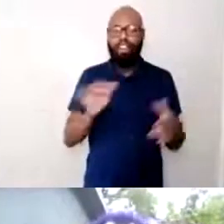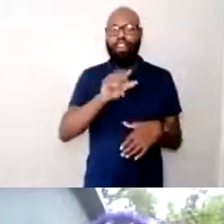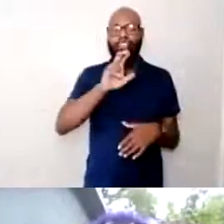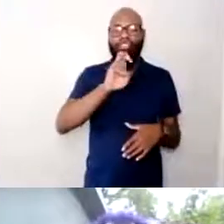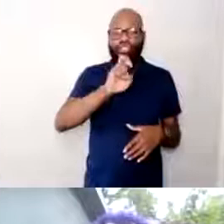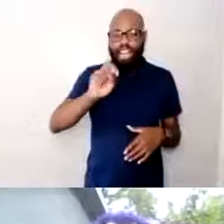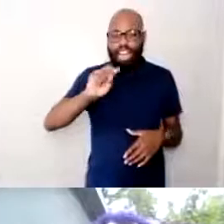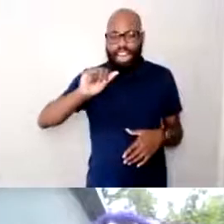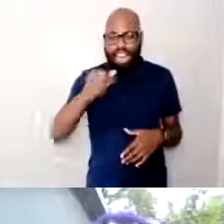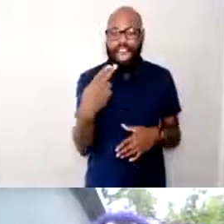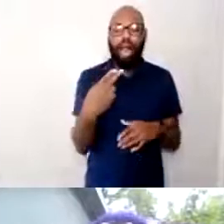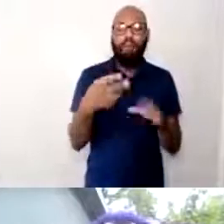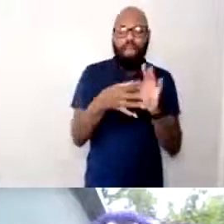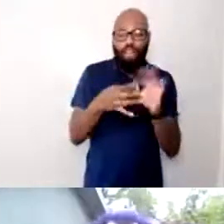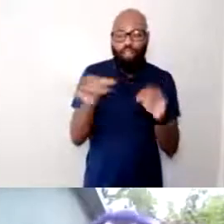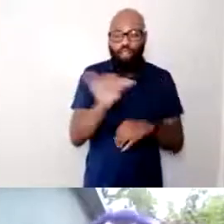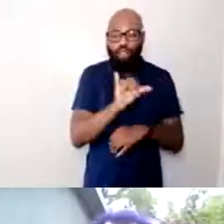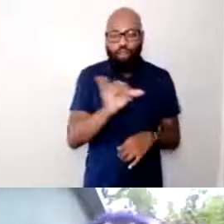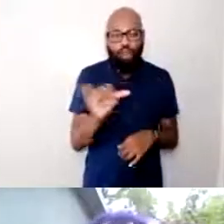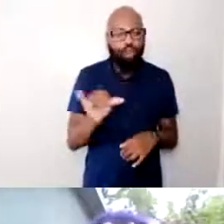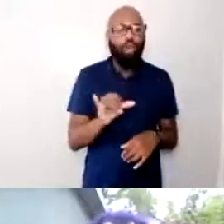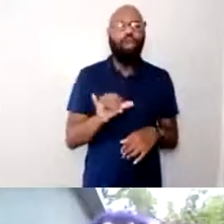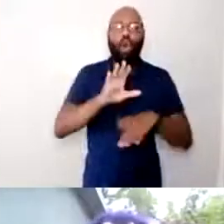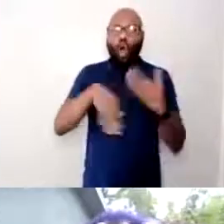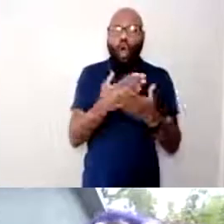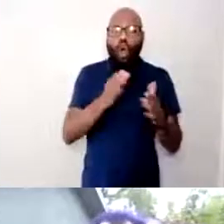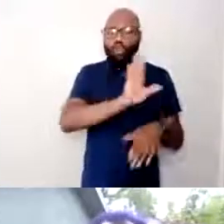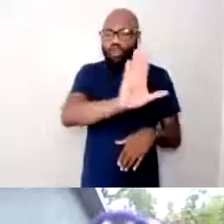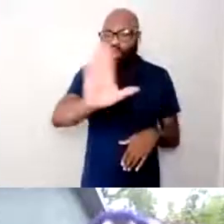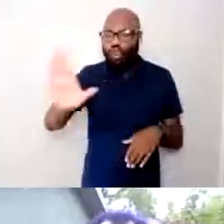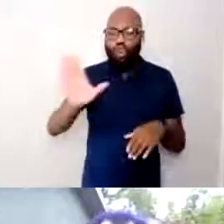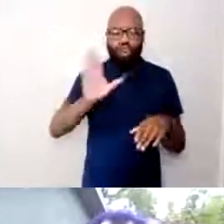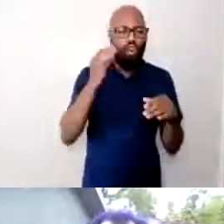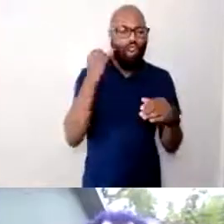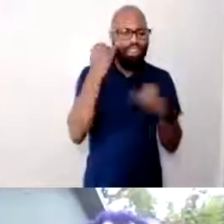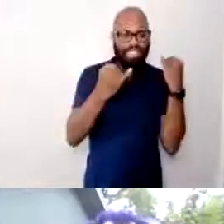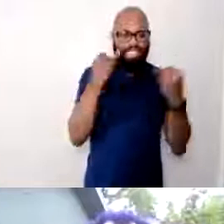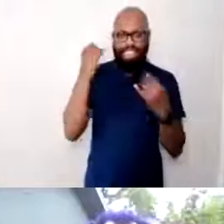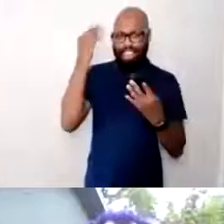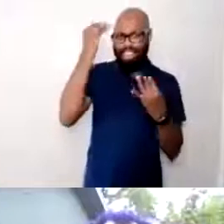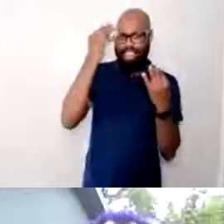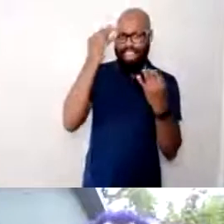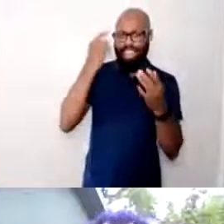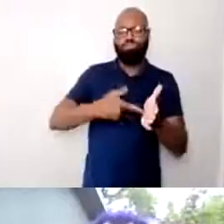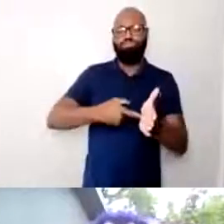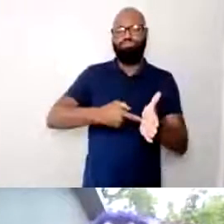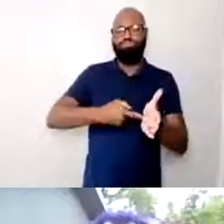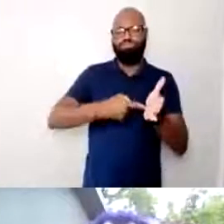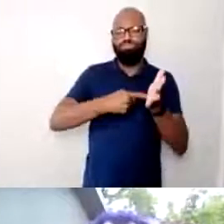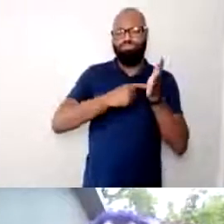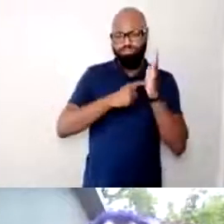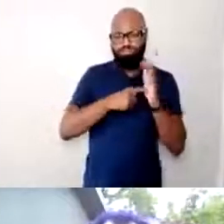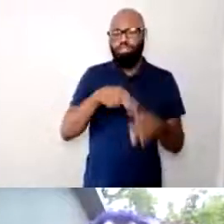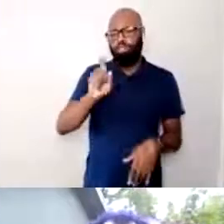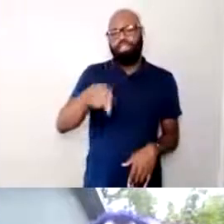side. So all of that, all of those ideas, all of that thinking is necessary. We really, really need it to